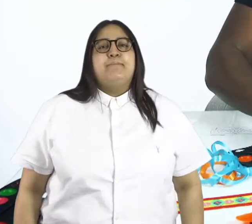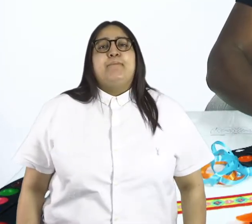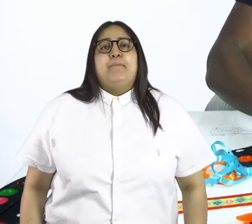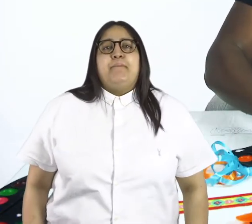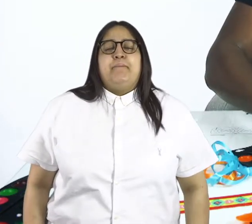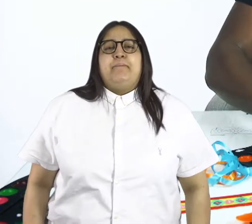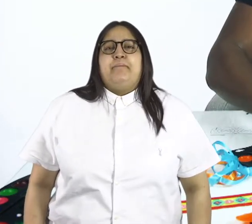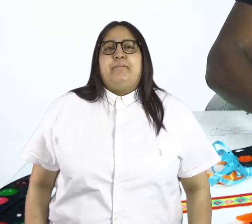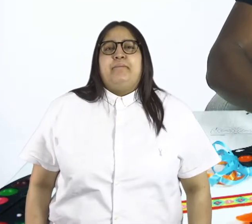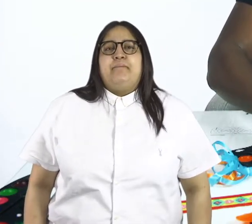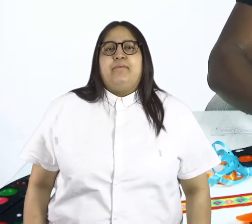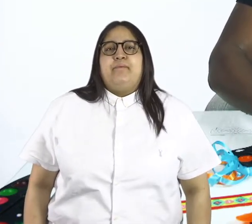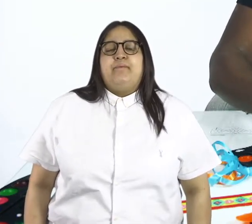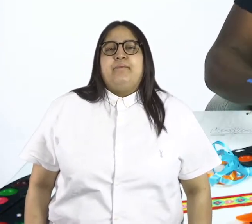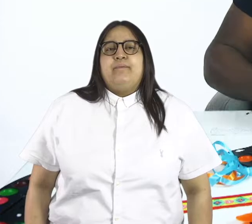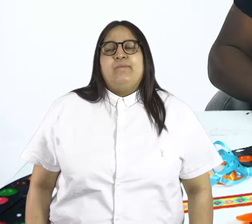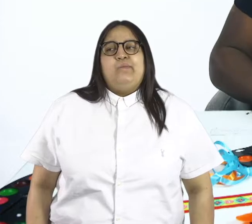And